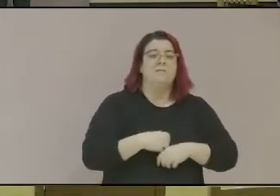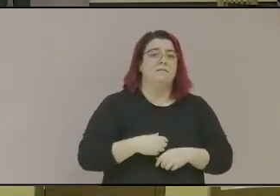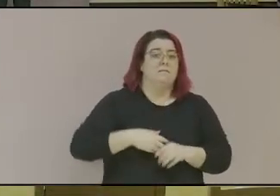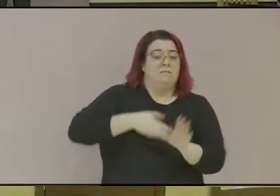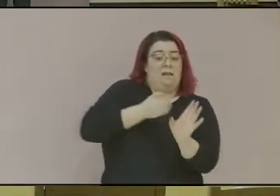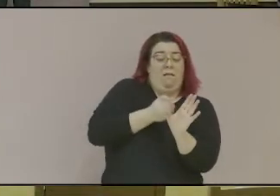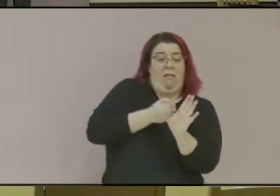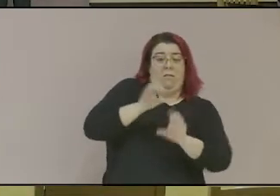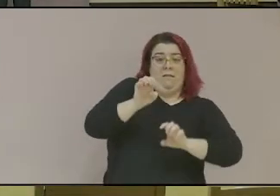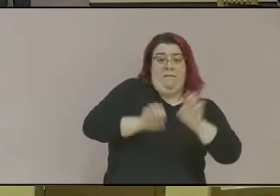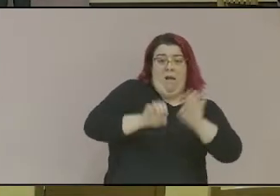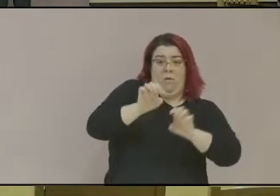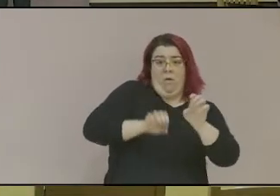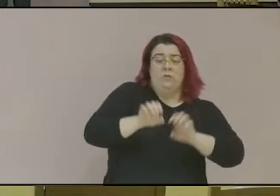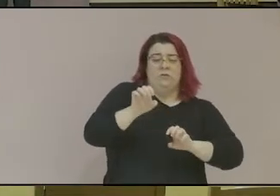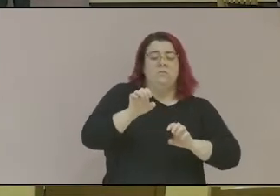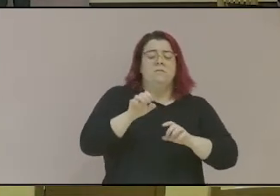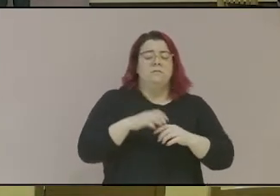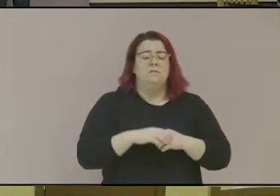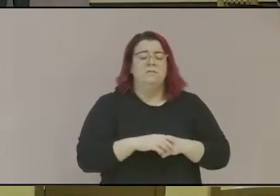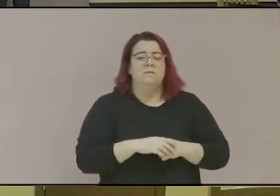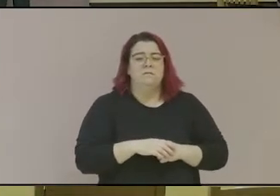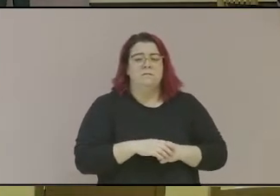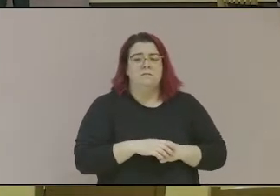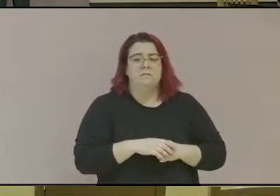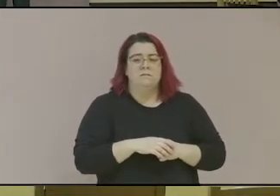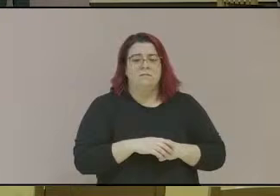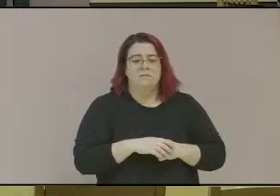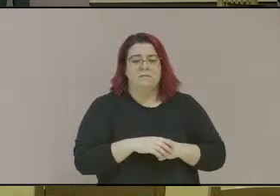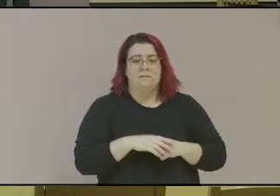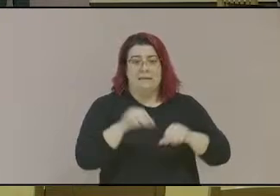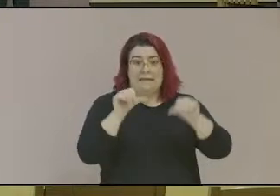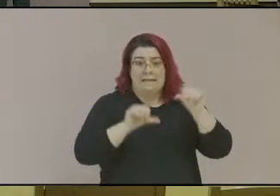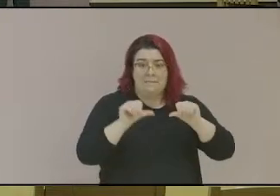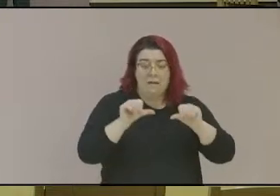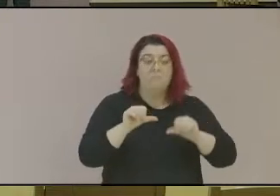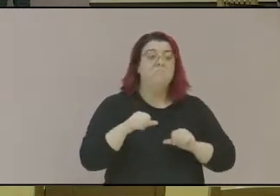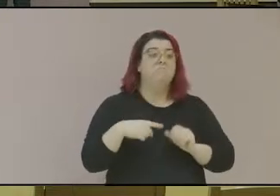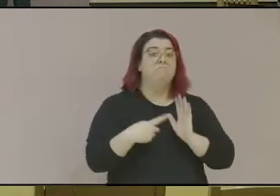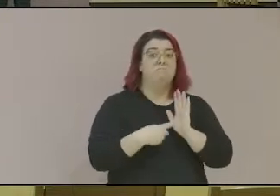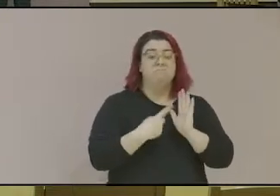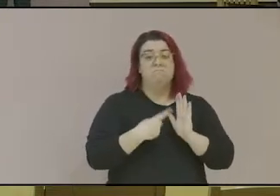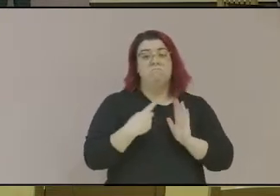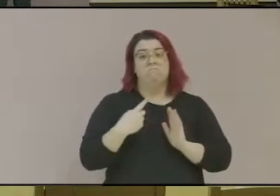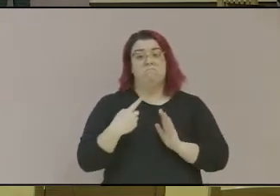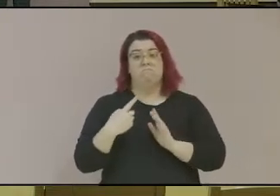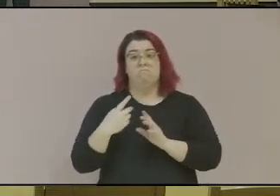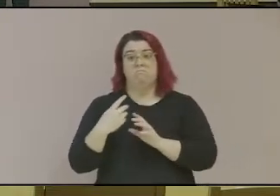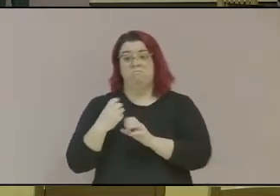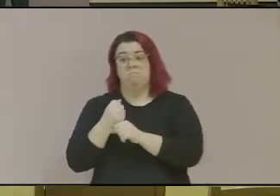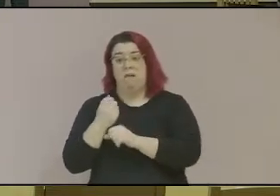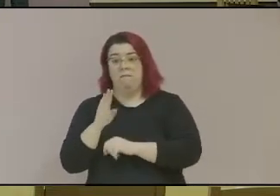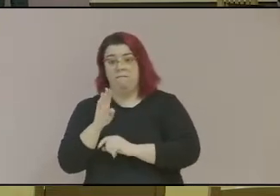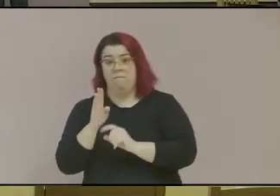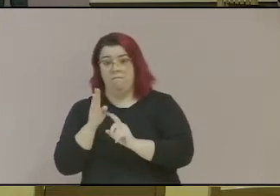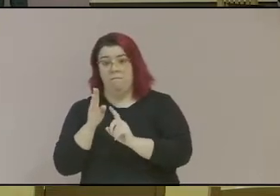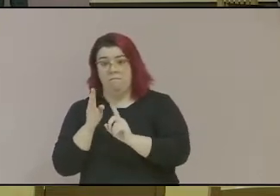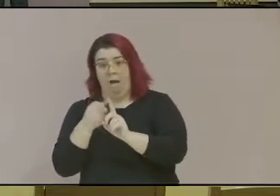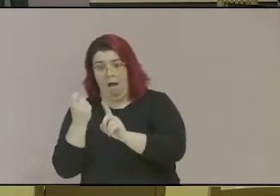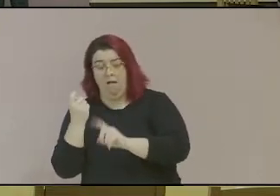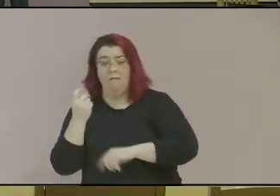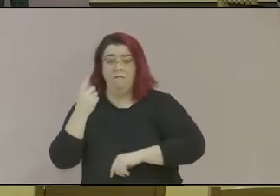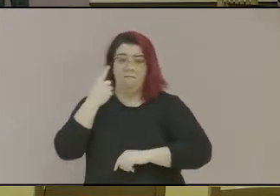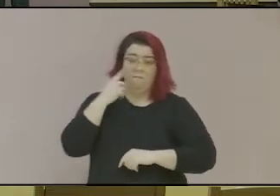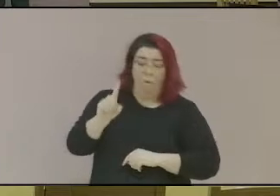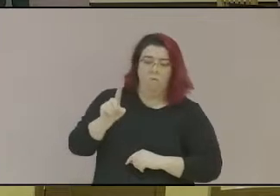evaluation, right, of people, of blind persons, some of them made by and for blind persons. So she's bringing that into the